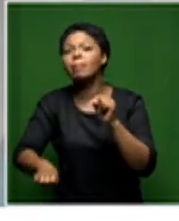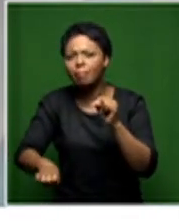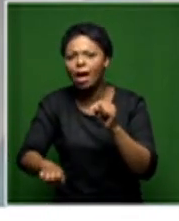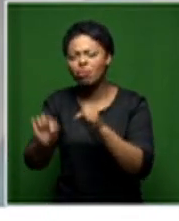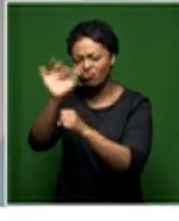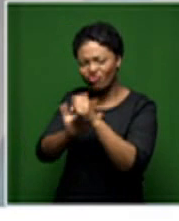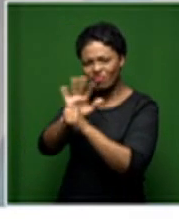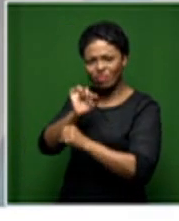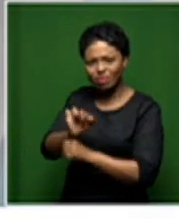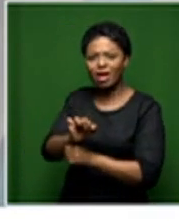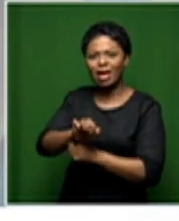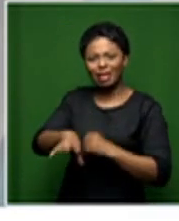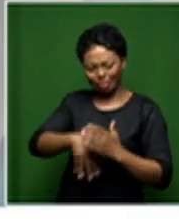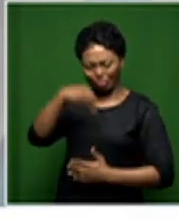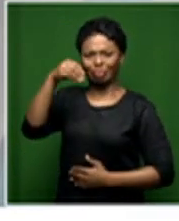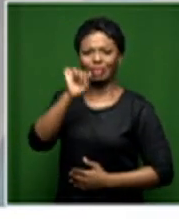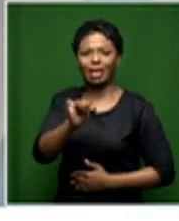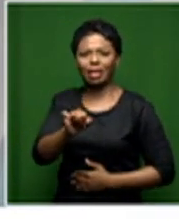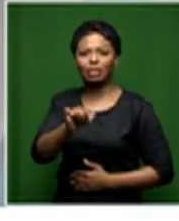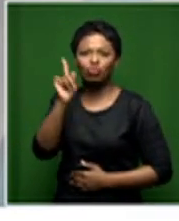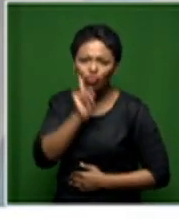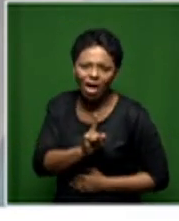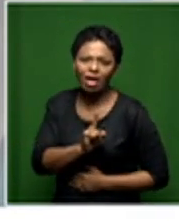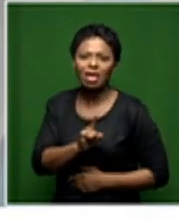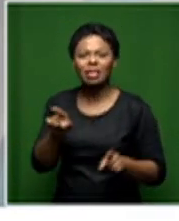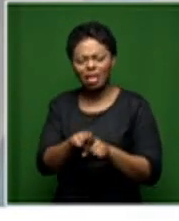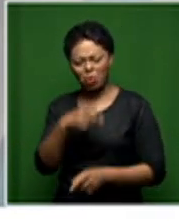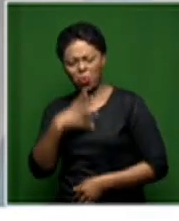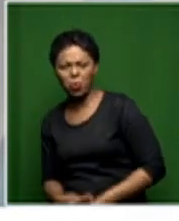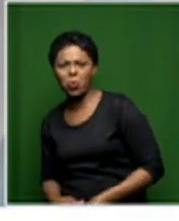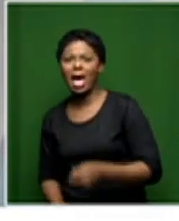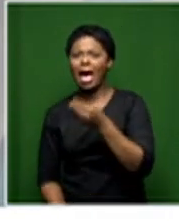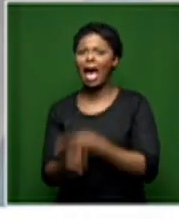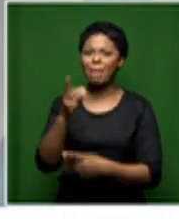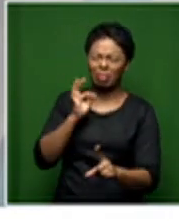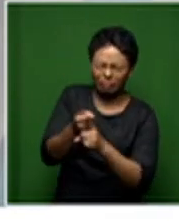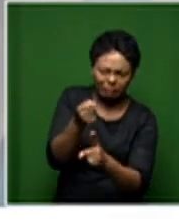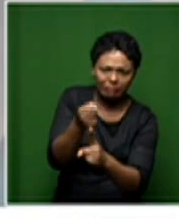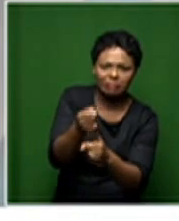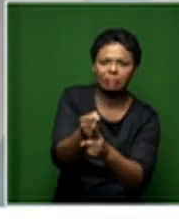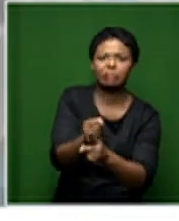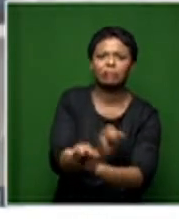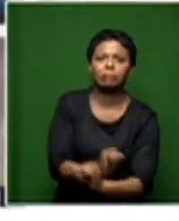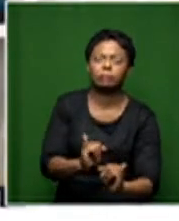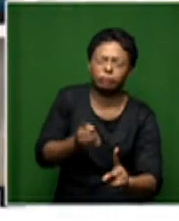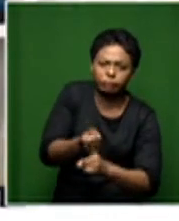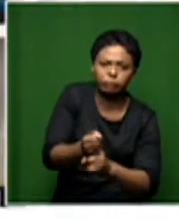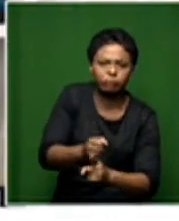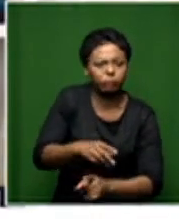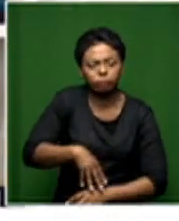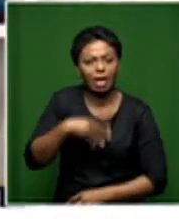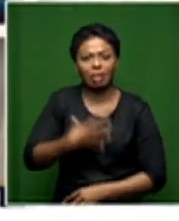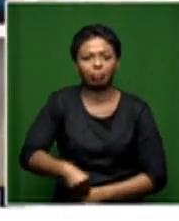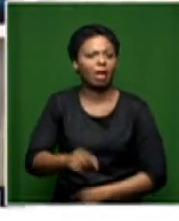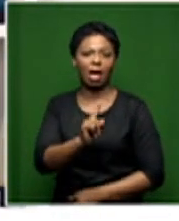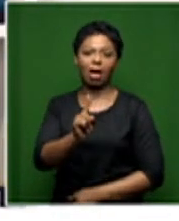spirit of triumph and the spirit of not giving up when things are really bad. Okay. As much as we can say we're going